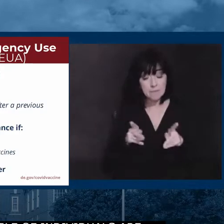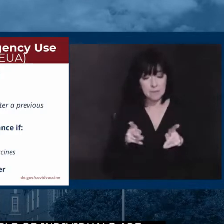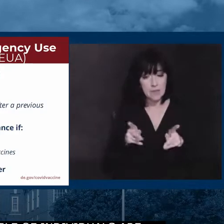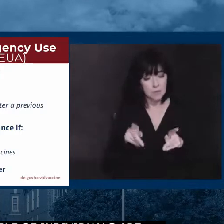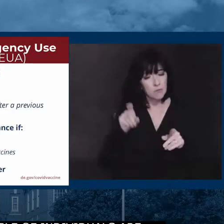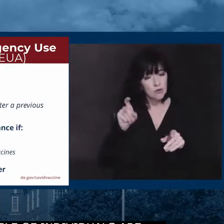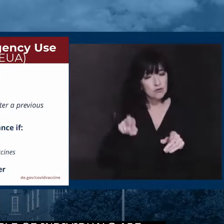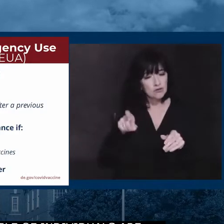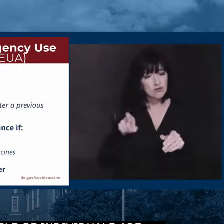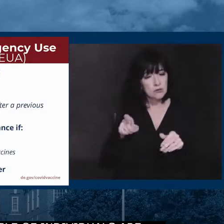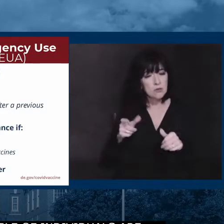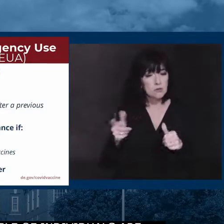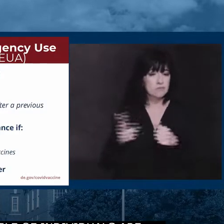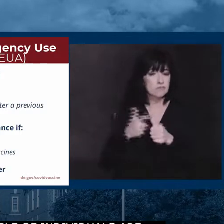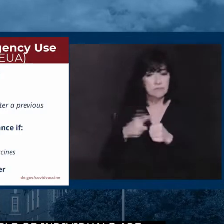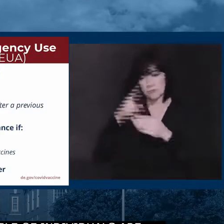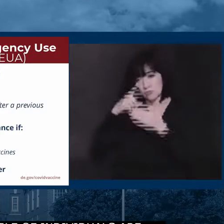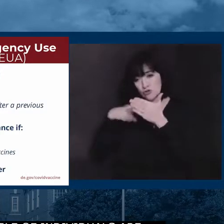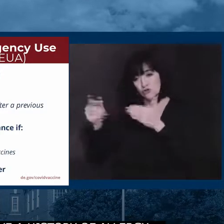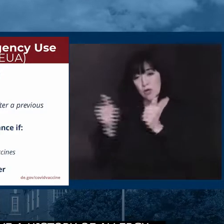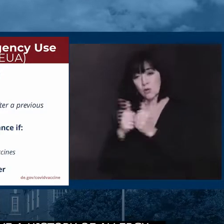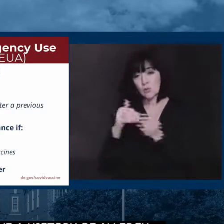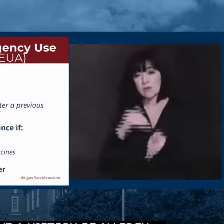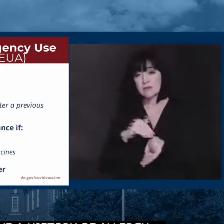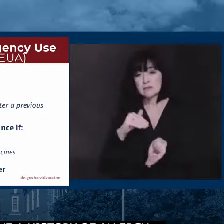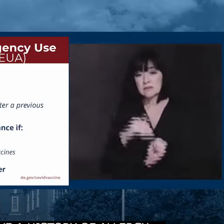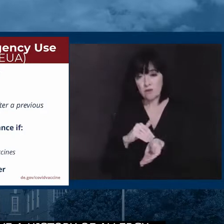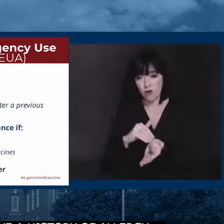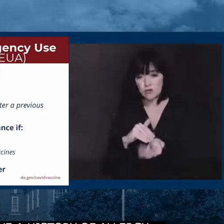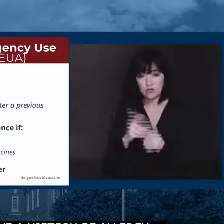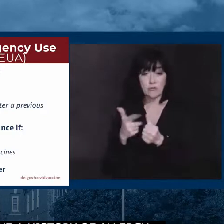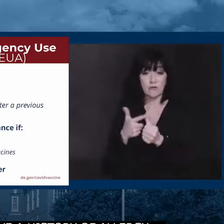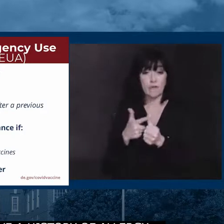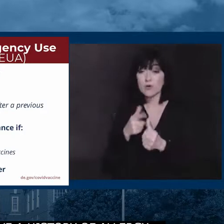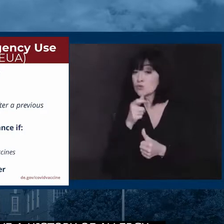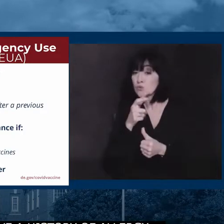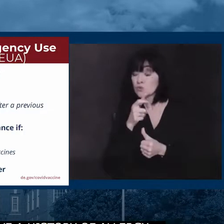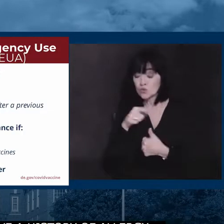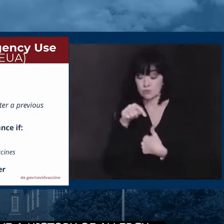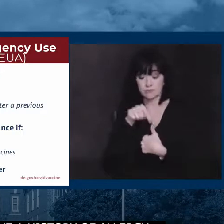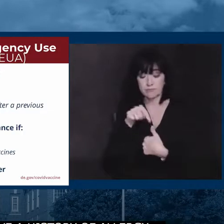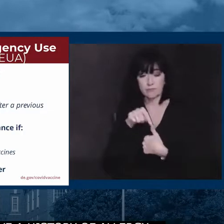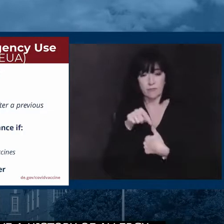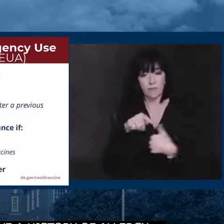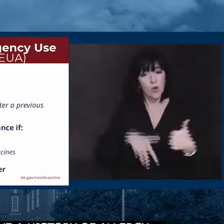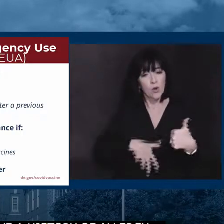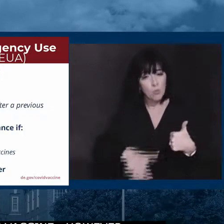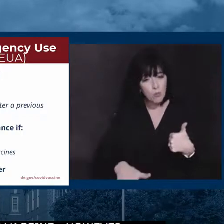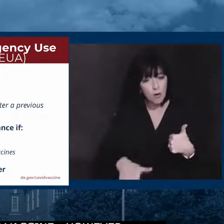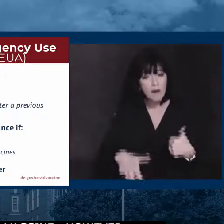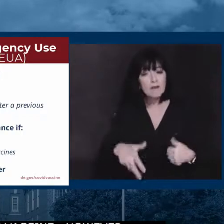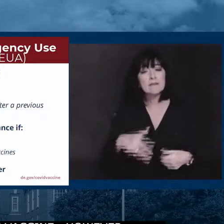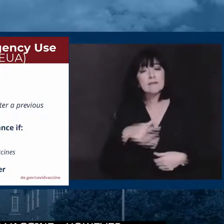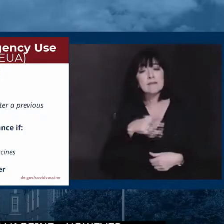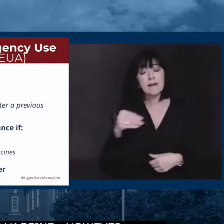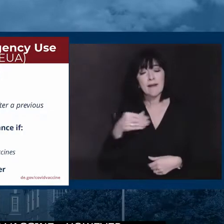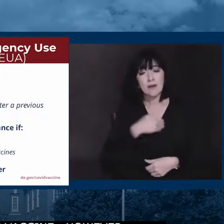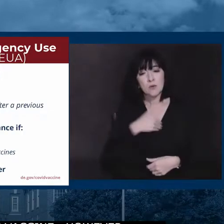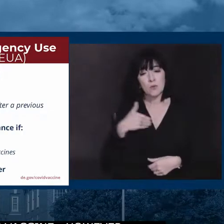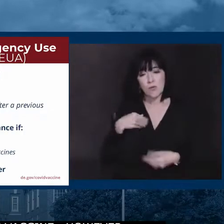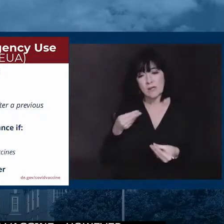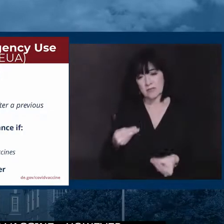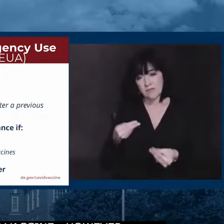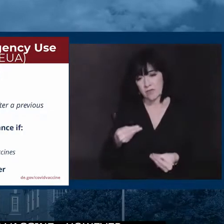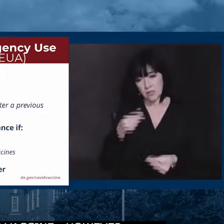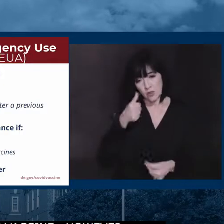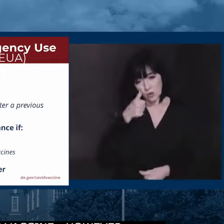decisions. Pregnant and breastfeeding women. This just hasn't been well studied yet in pregnant and breastfeeding women,